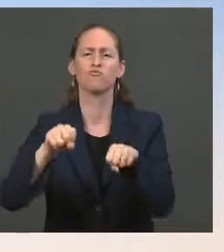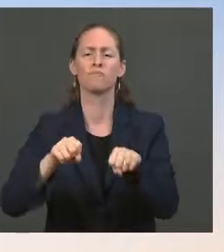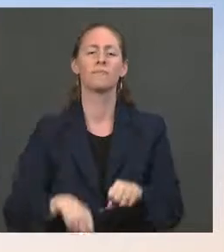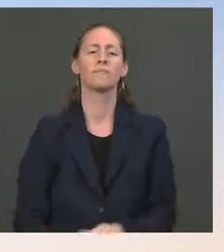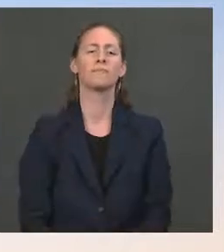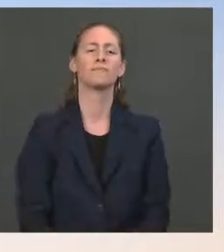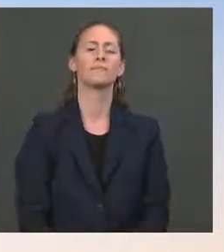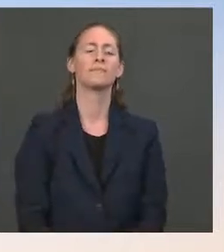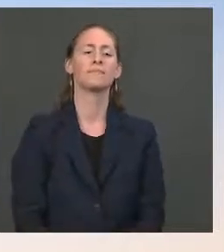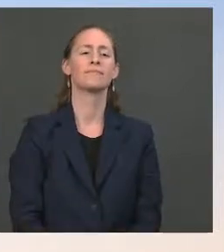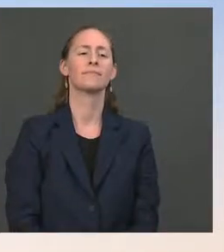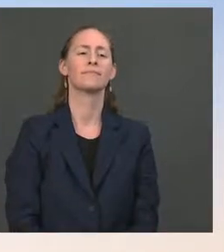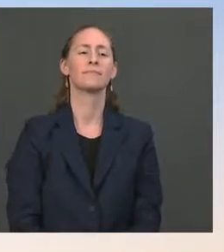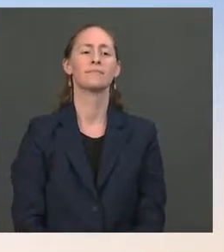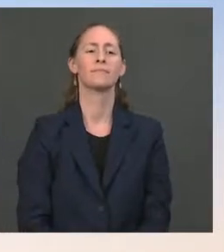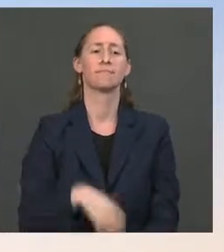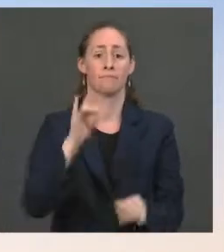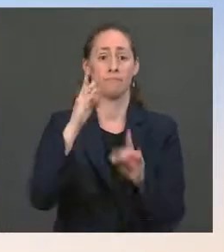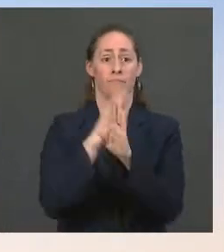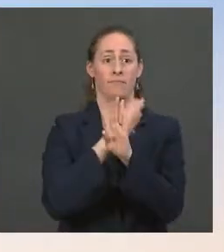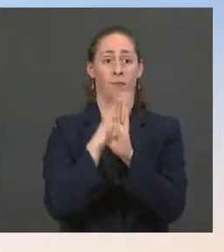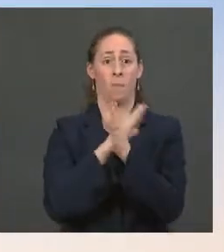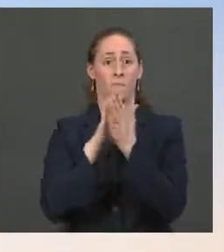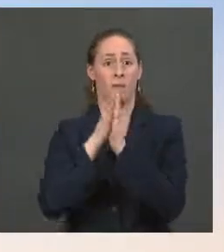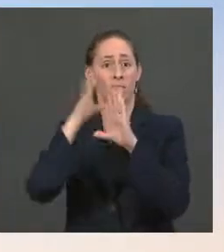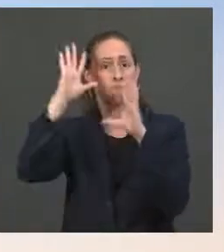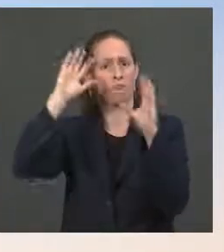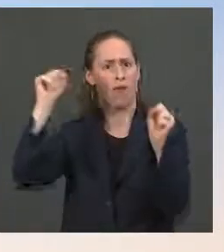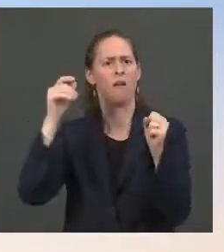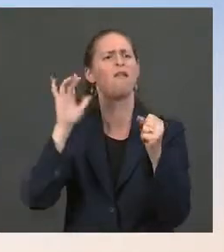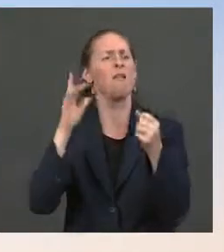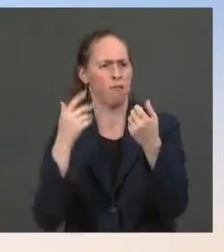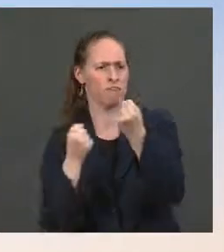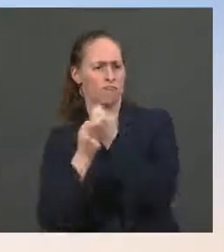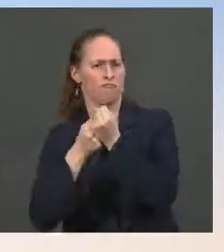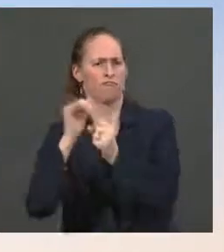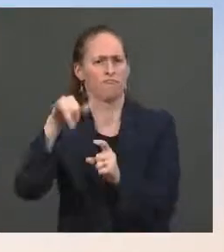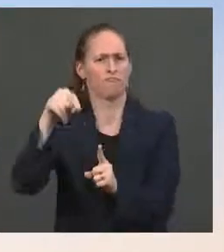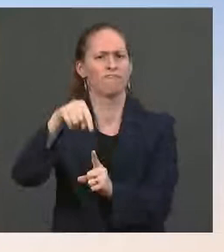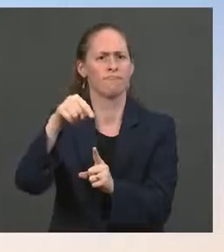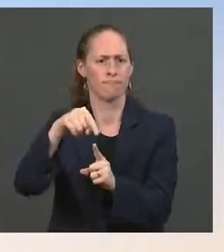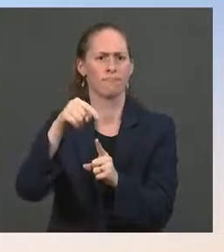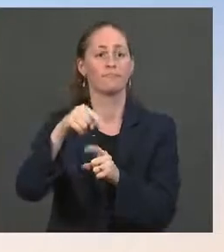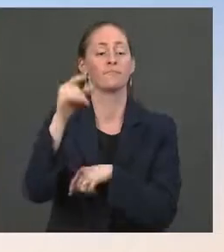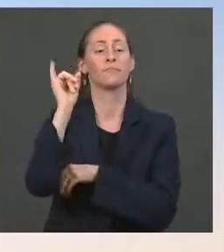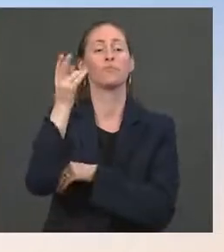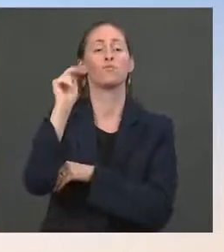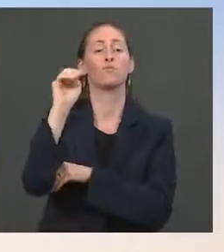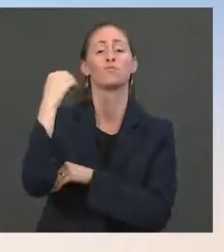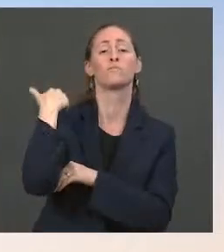to that. In June, he issued a memorandum establishing fighting corruption as a core national security